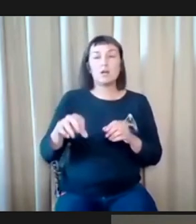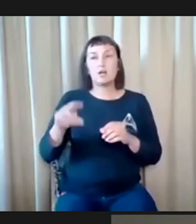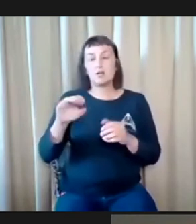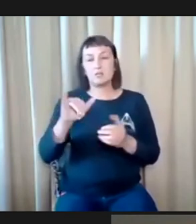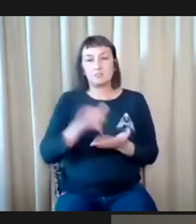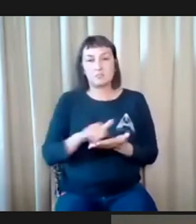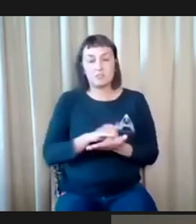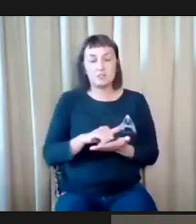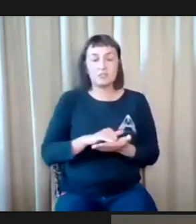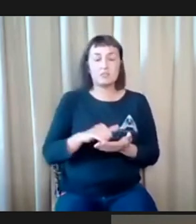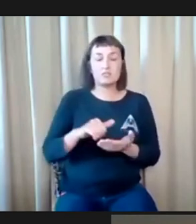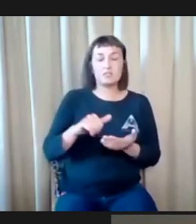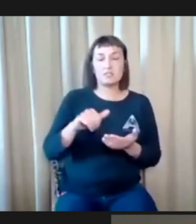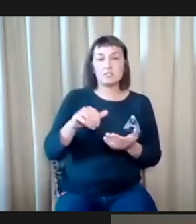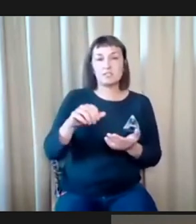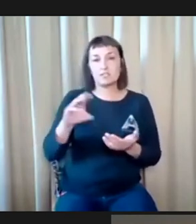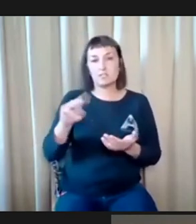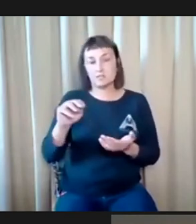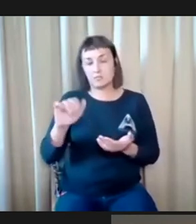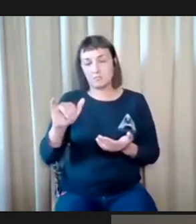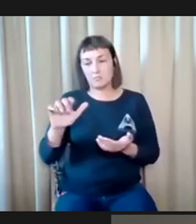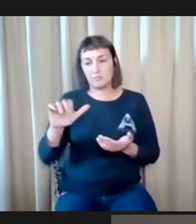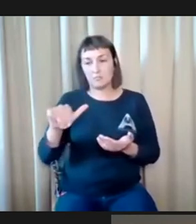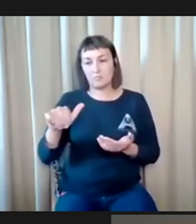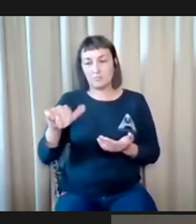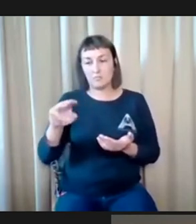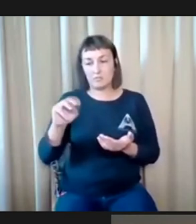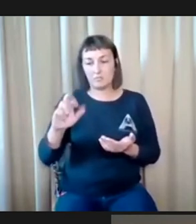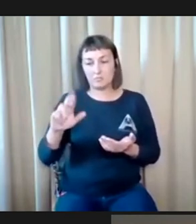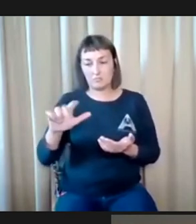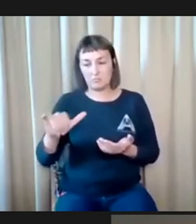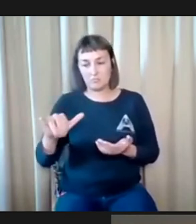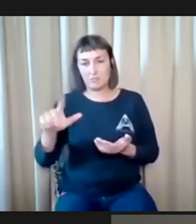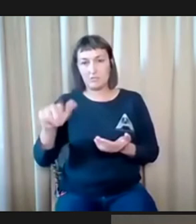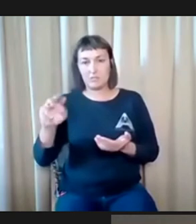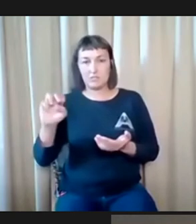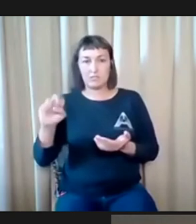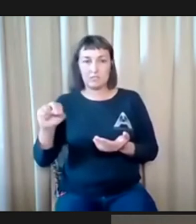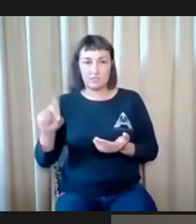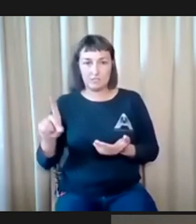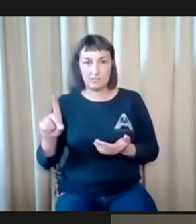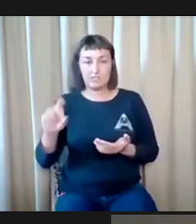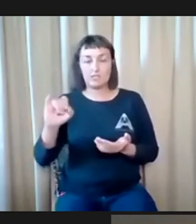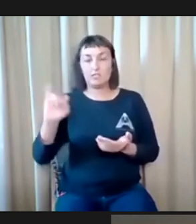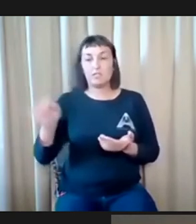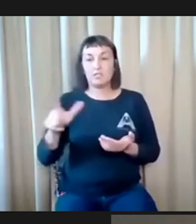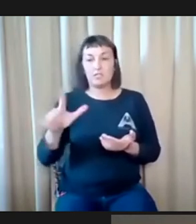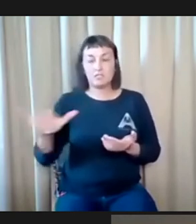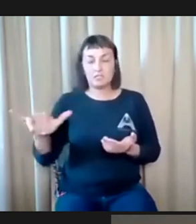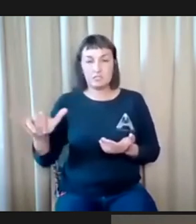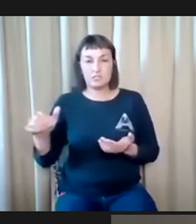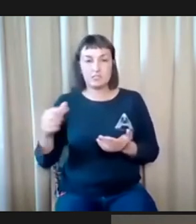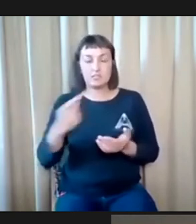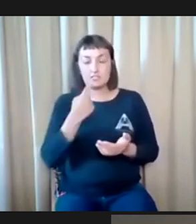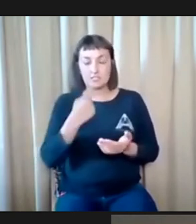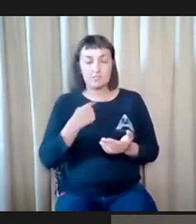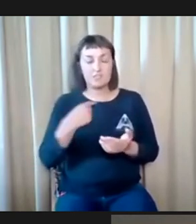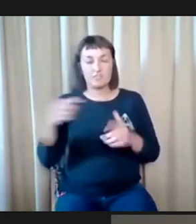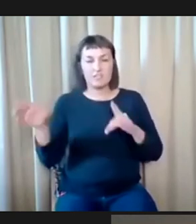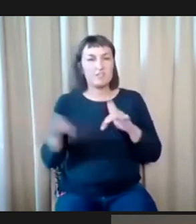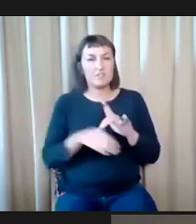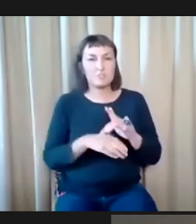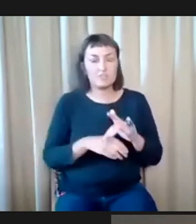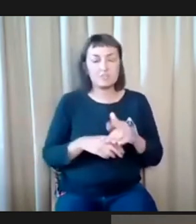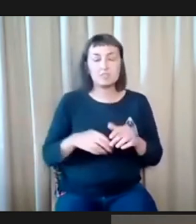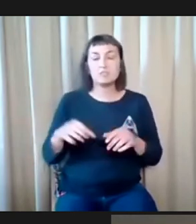Oregon, Maryland, New Hampshire. Jill can let me know if I missed any states there. We're also examining Nevada and a